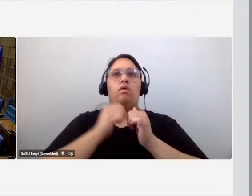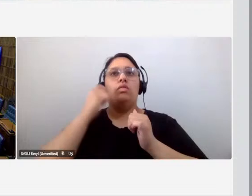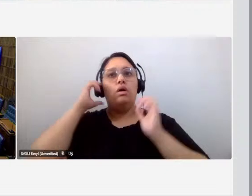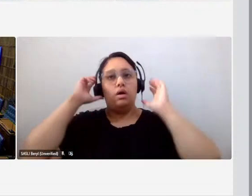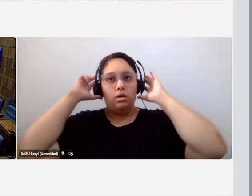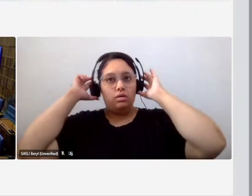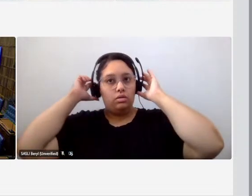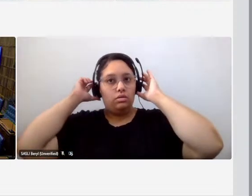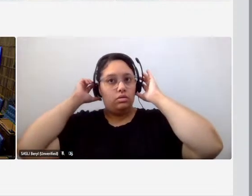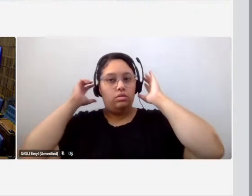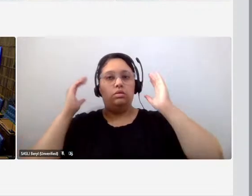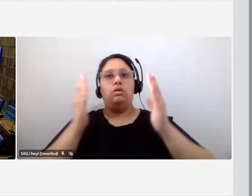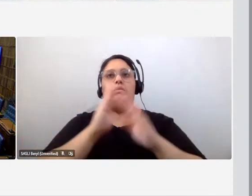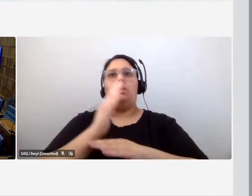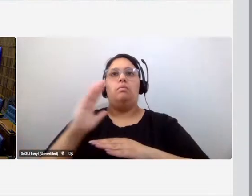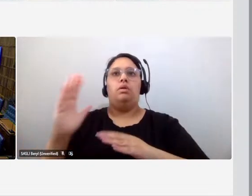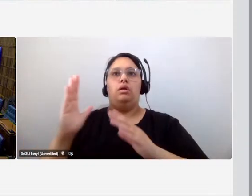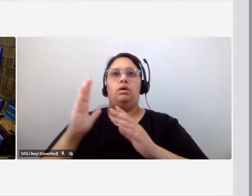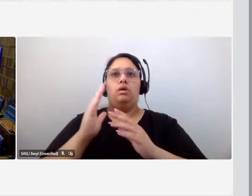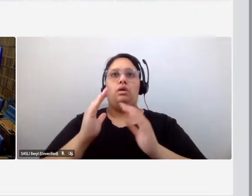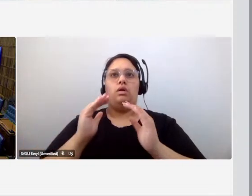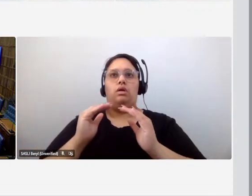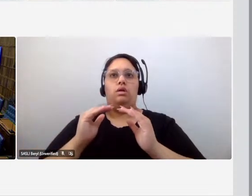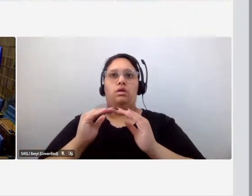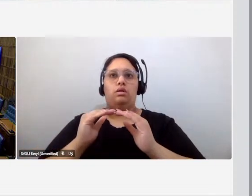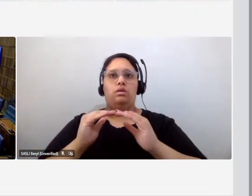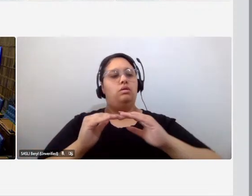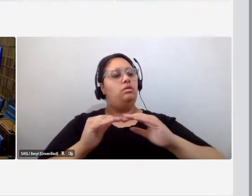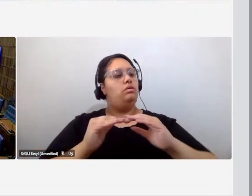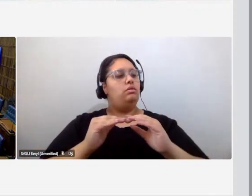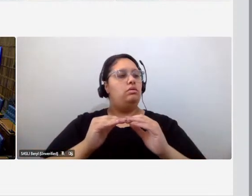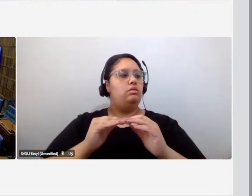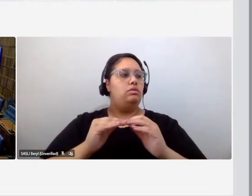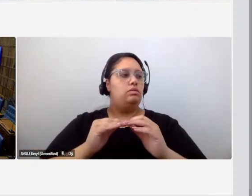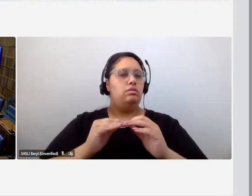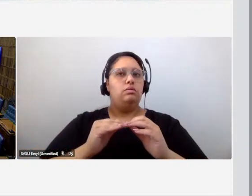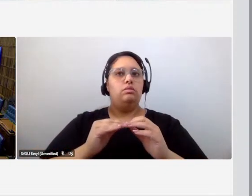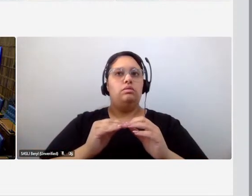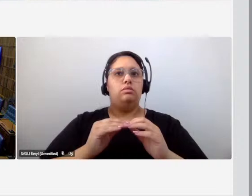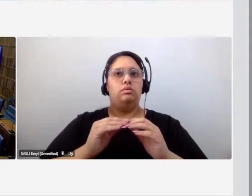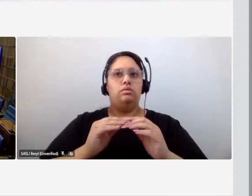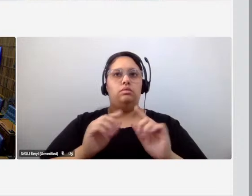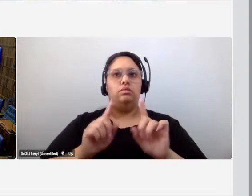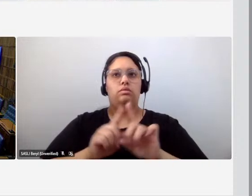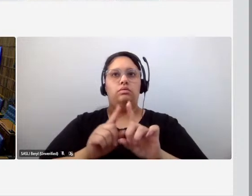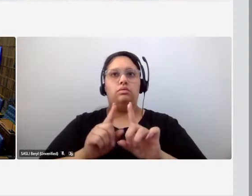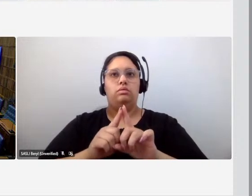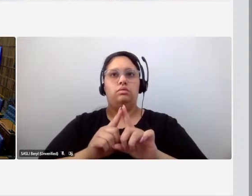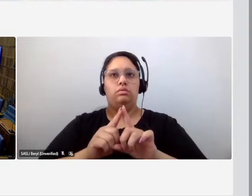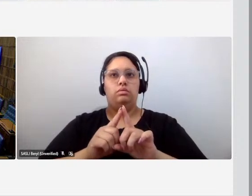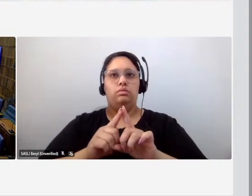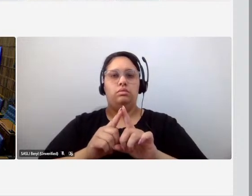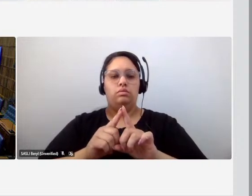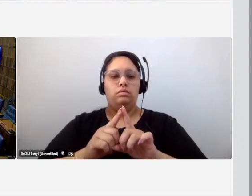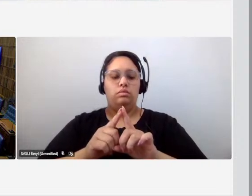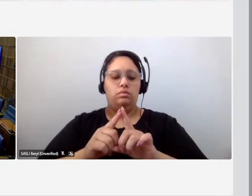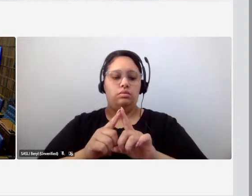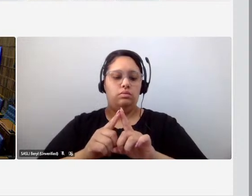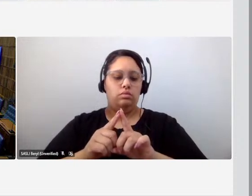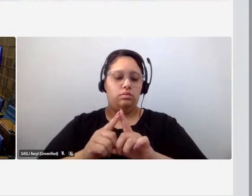public libraries on business continuity plans. We've encouraged them to spend the funding provided